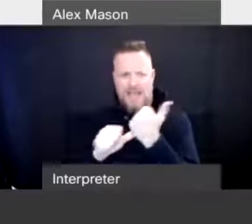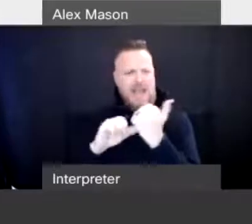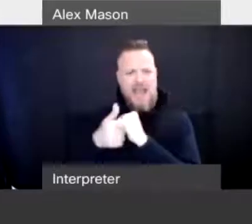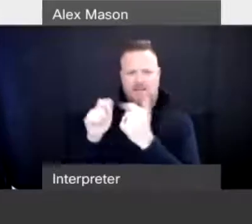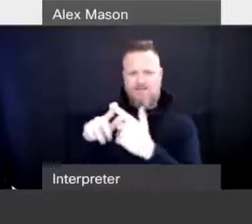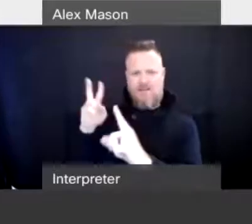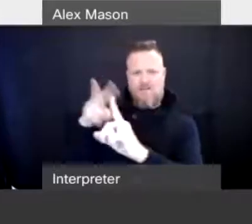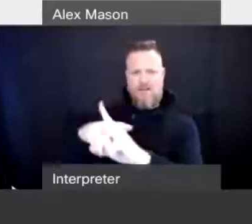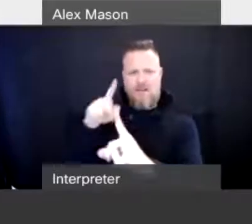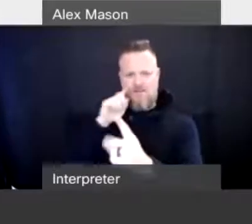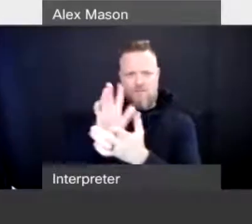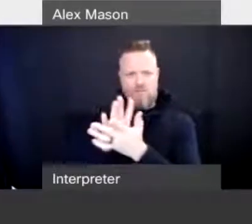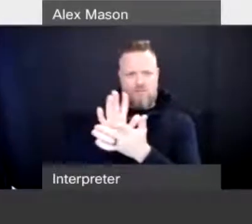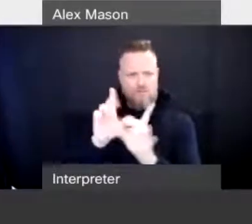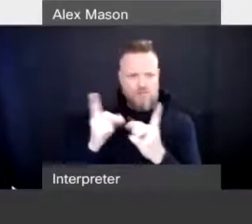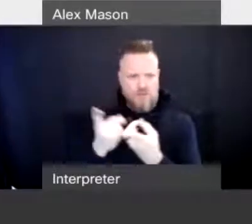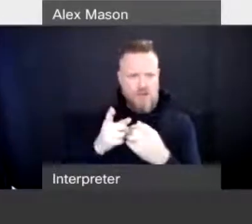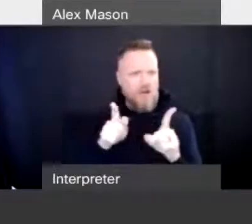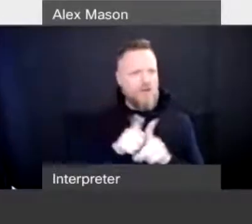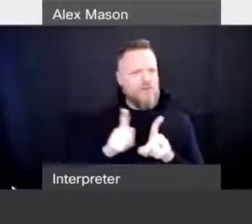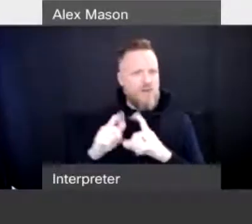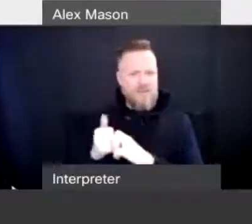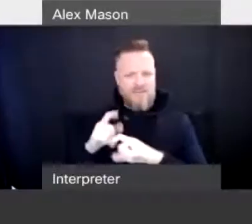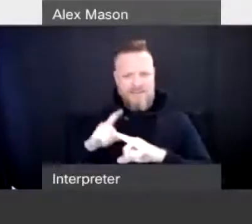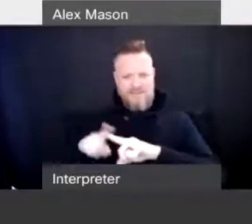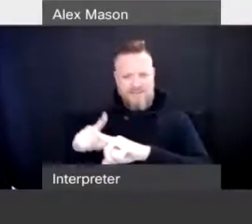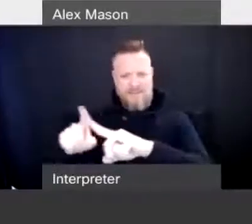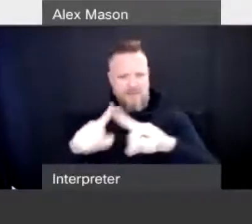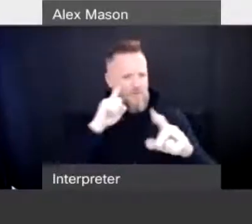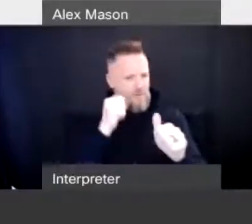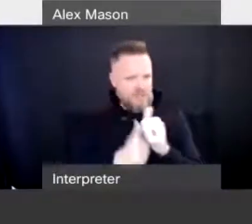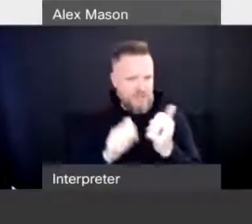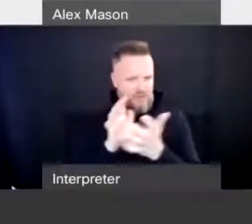does it differ by school districts, and what is the